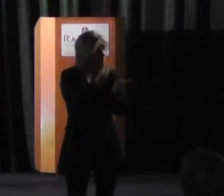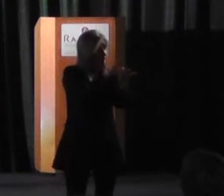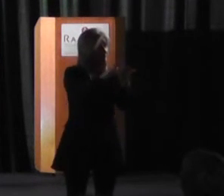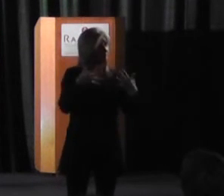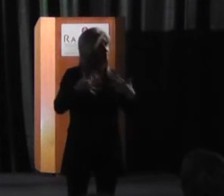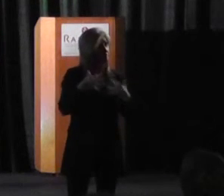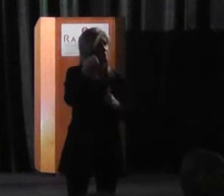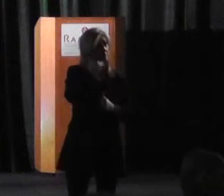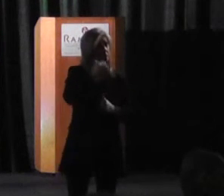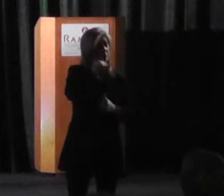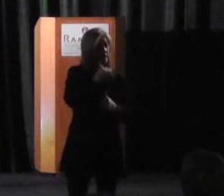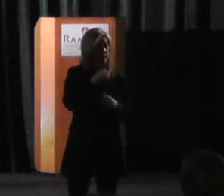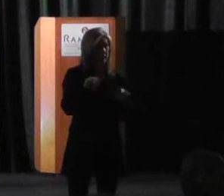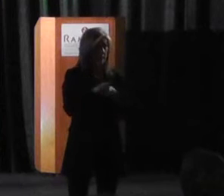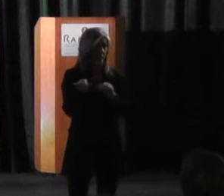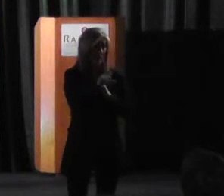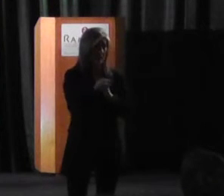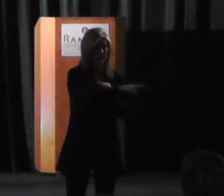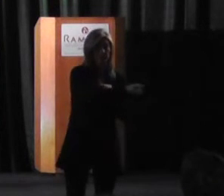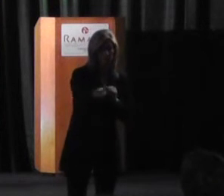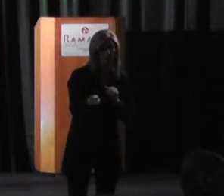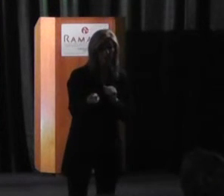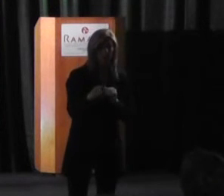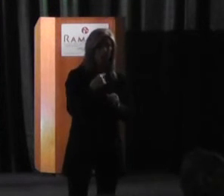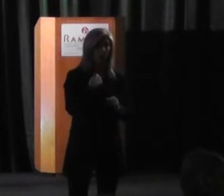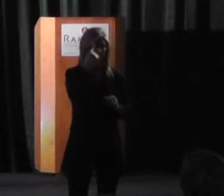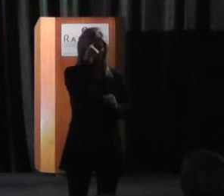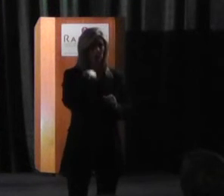I don't think I could do it with the same composure and drive that they do.